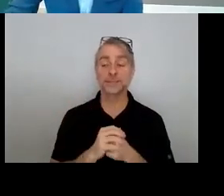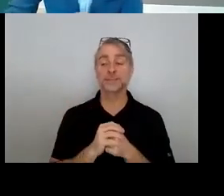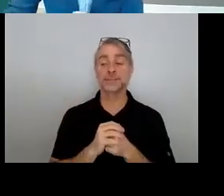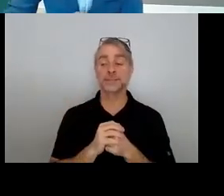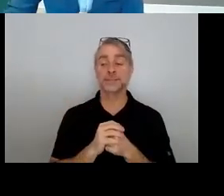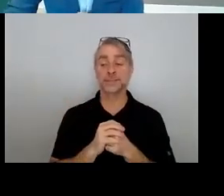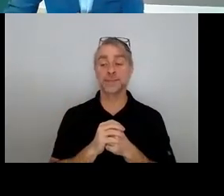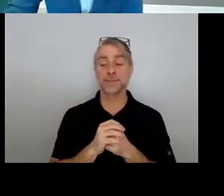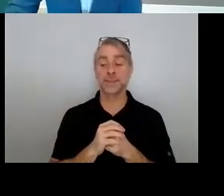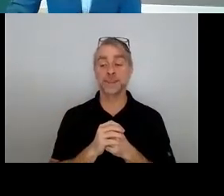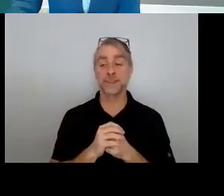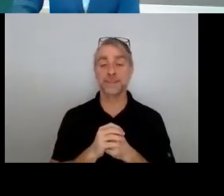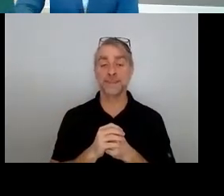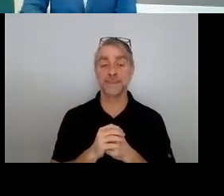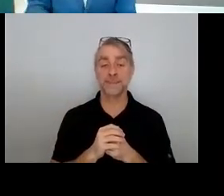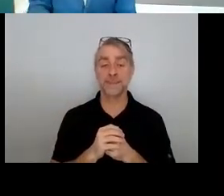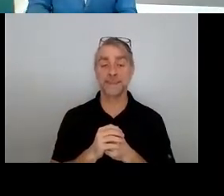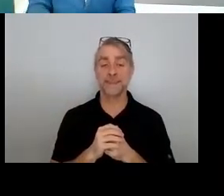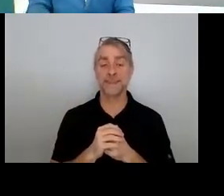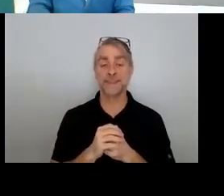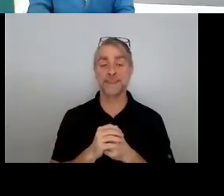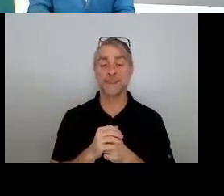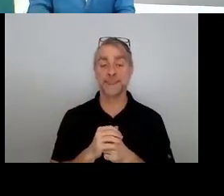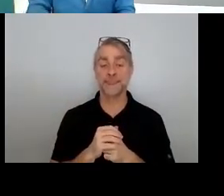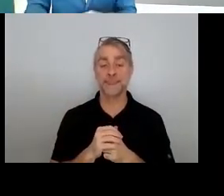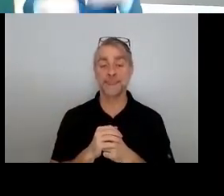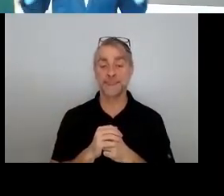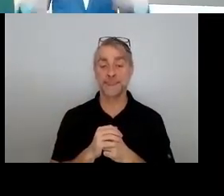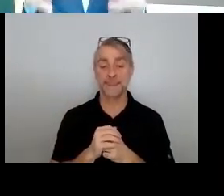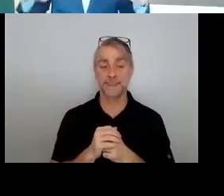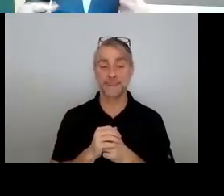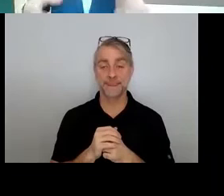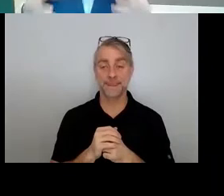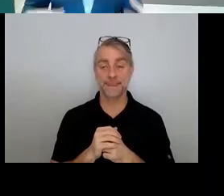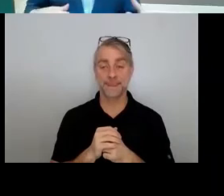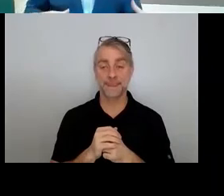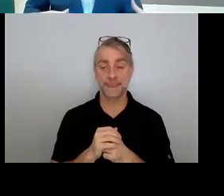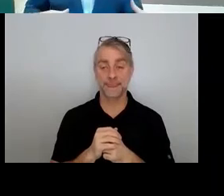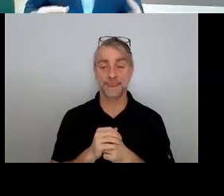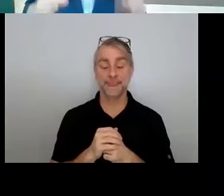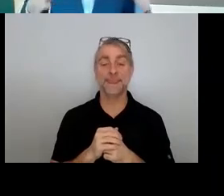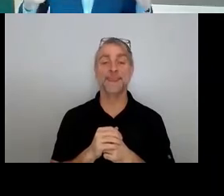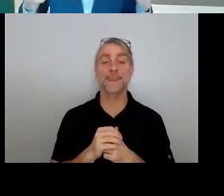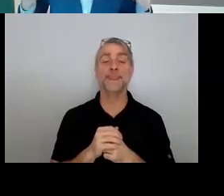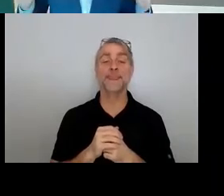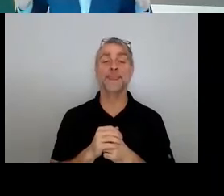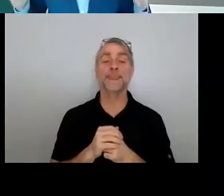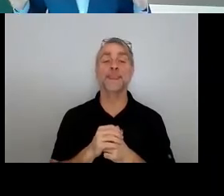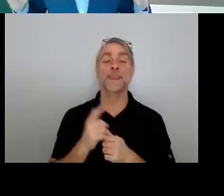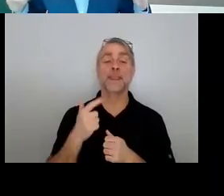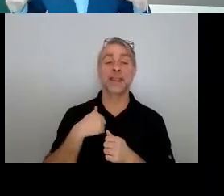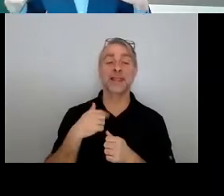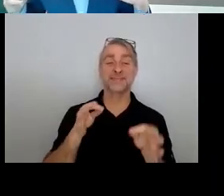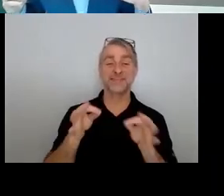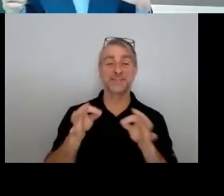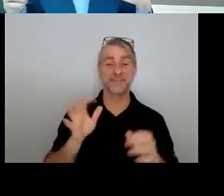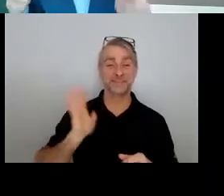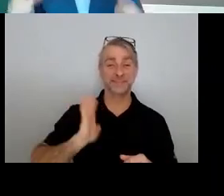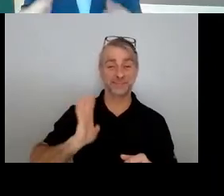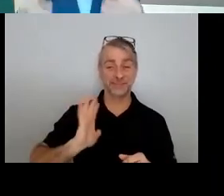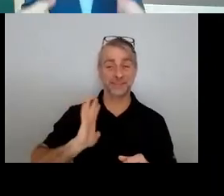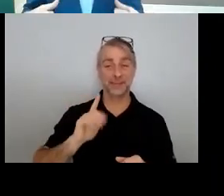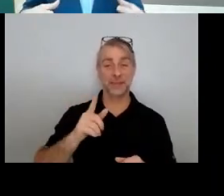good news is, like I said at the top, from a very practical standpoint, you